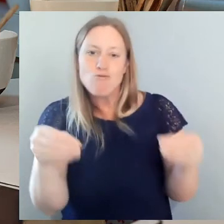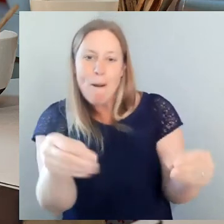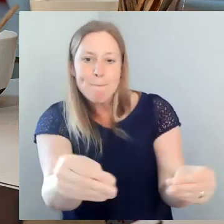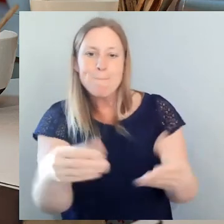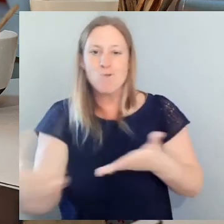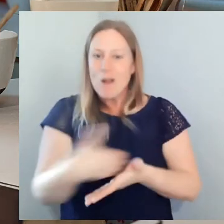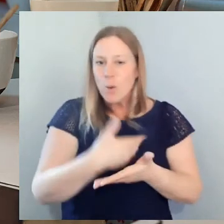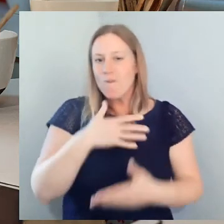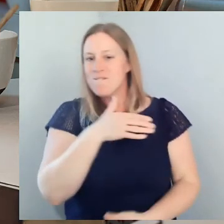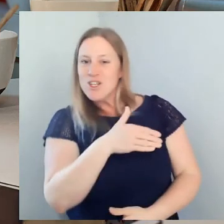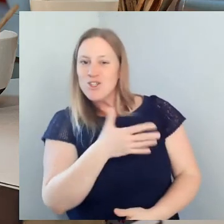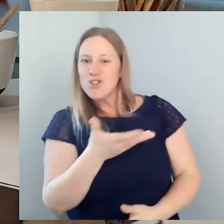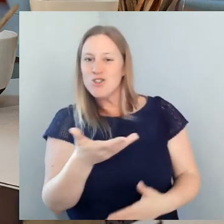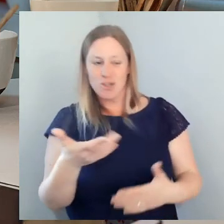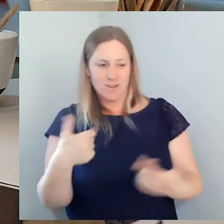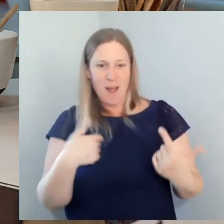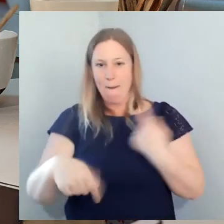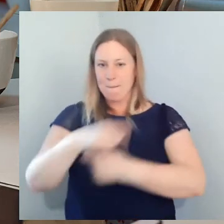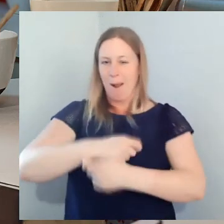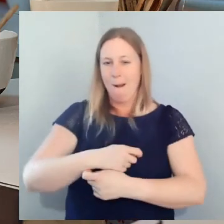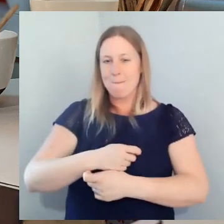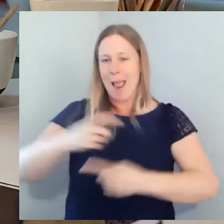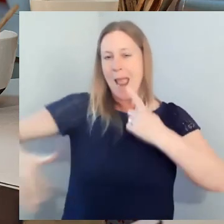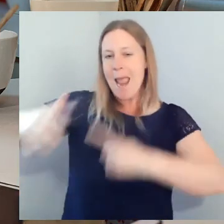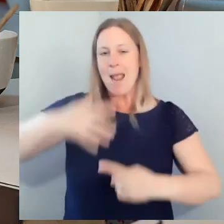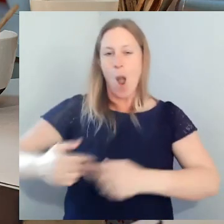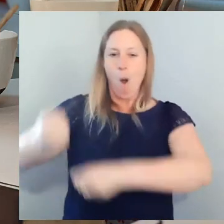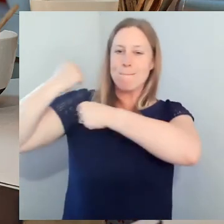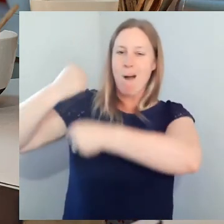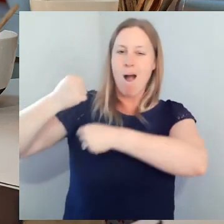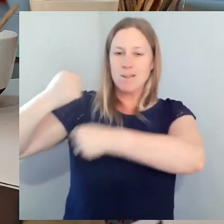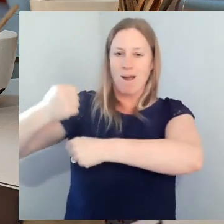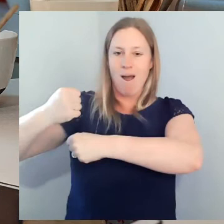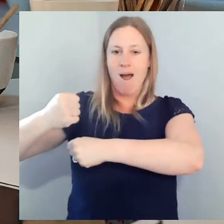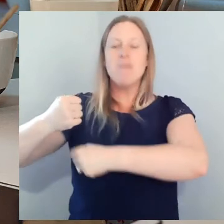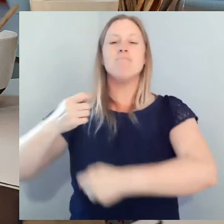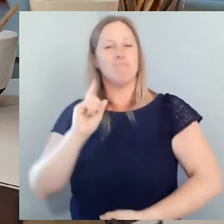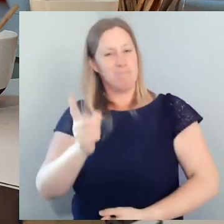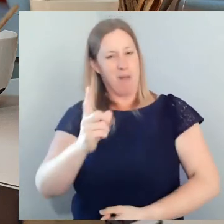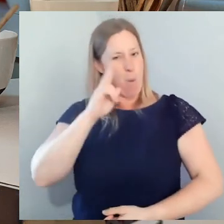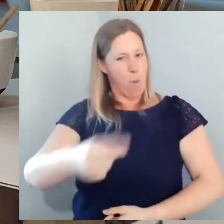and some crabs. I could end up an eco-martyr.